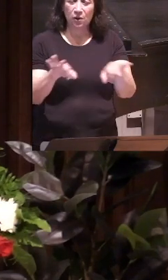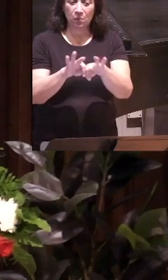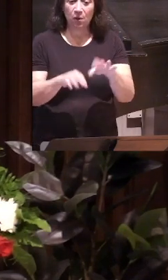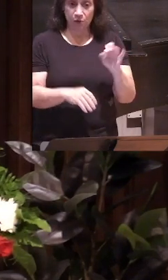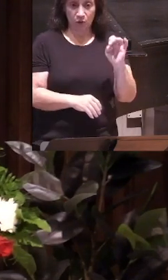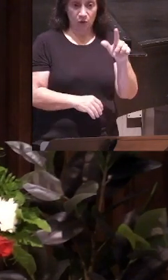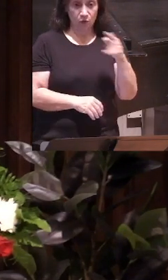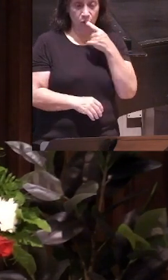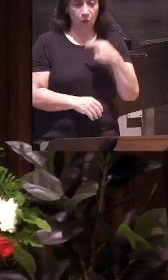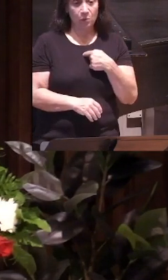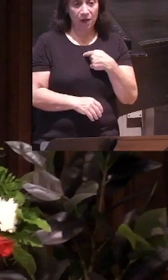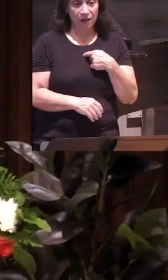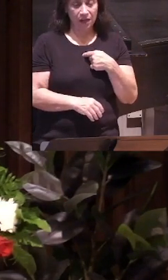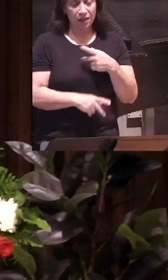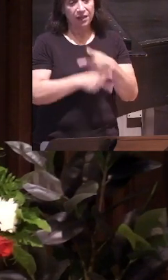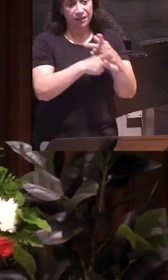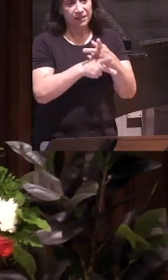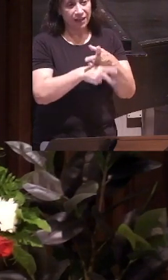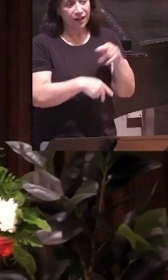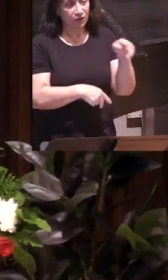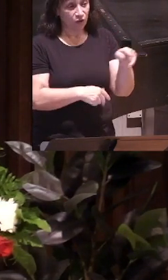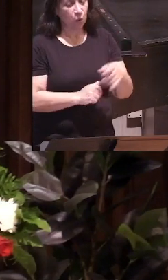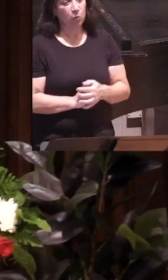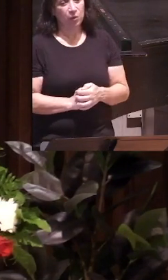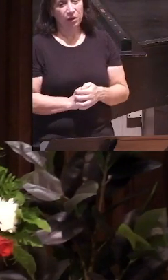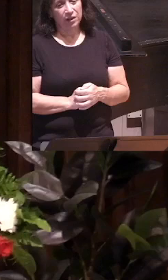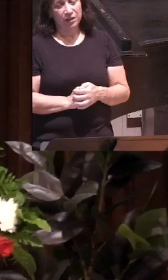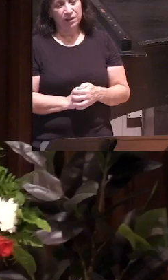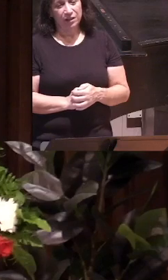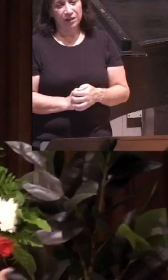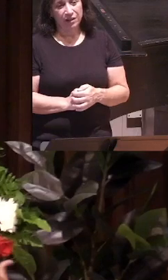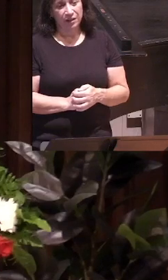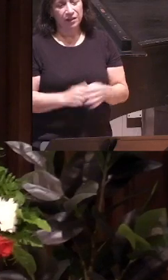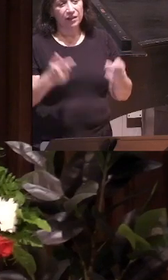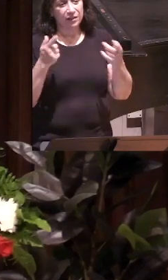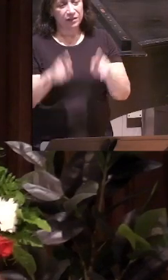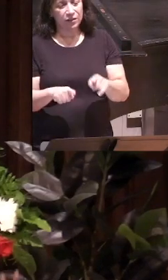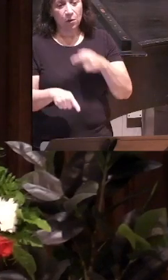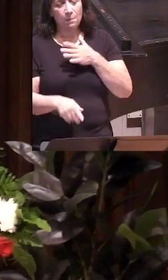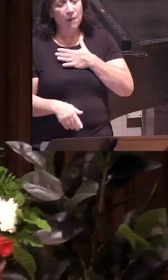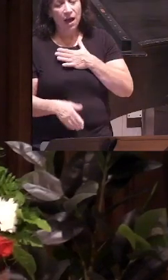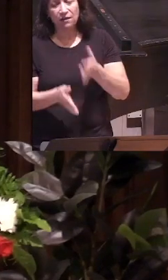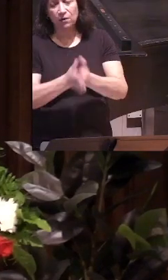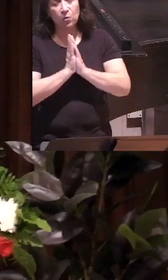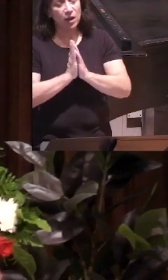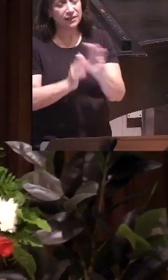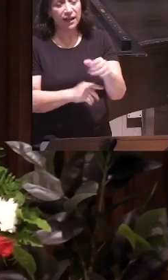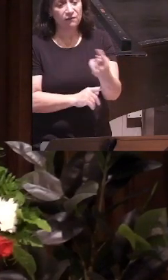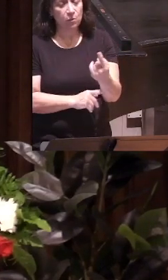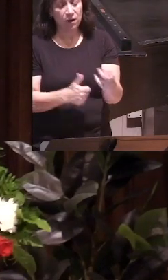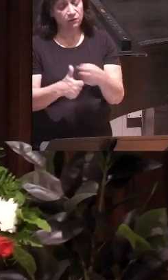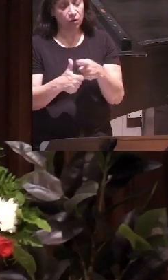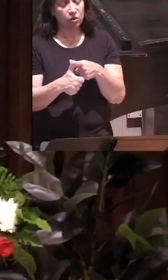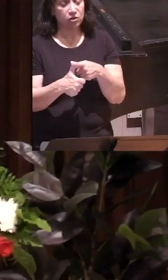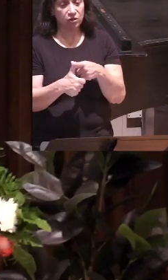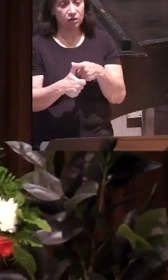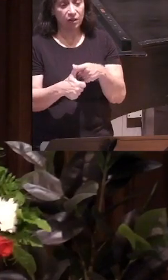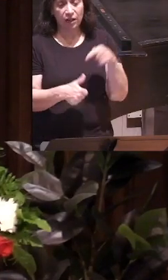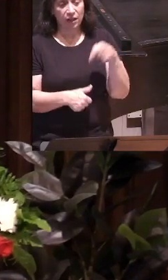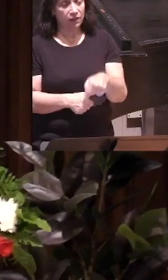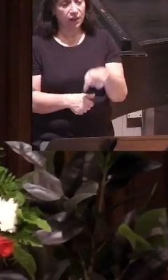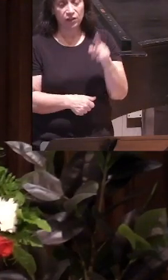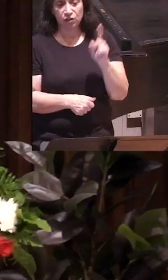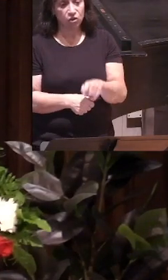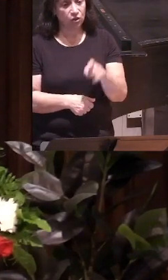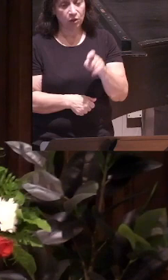told me to take care of you. And so, my request to everyone in this room, one, is this shouldn't be